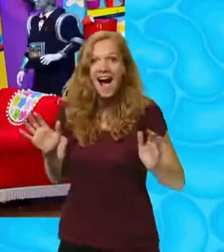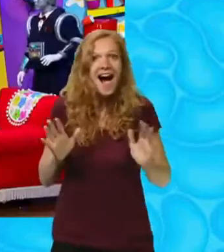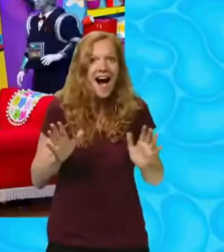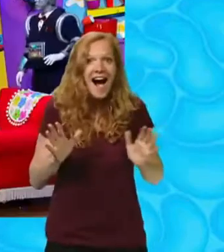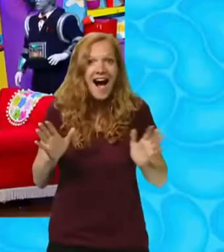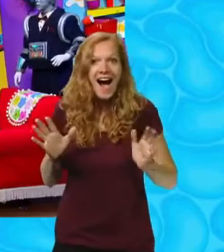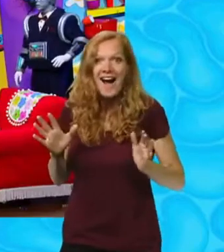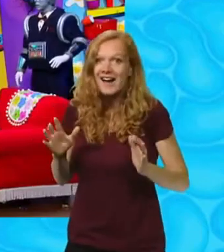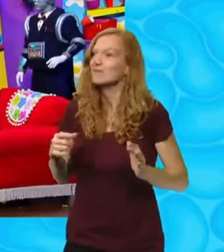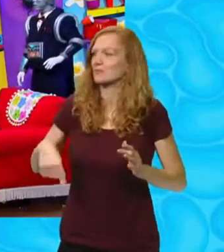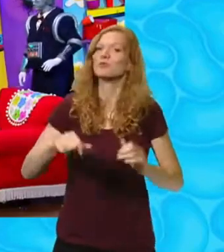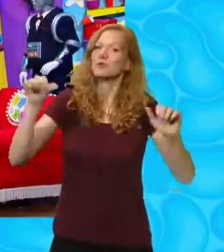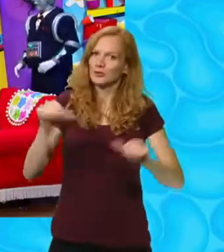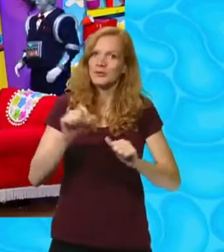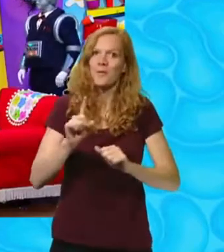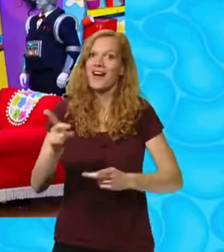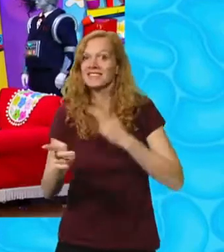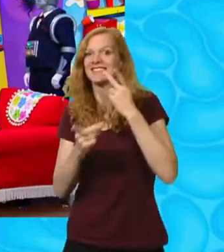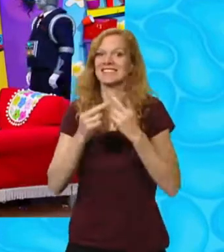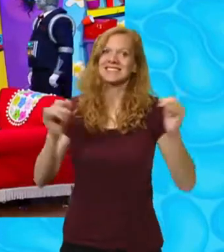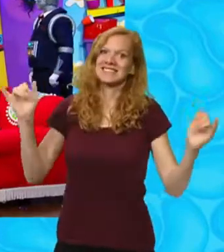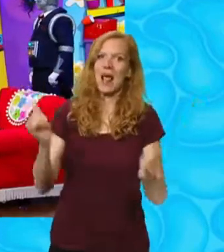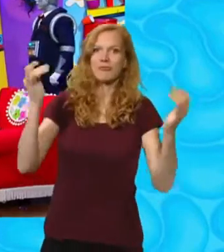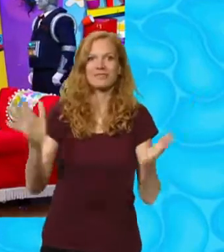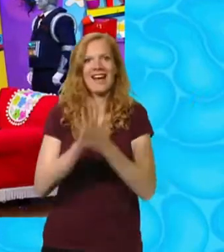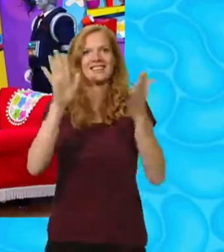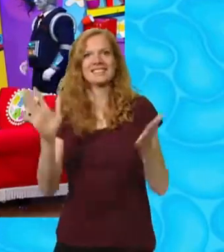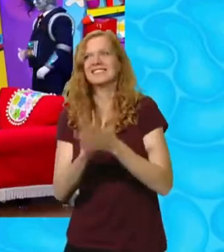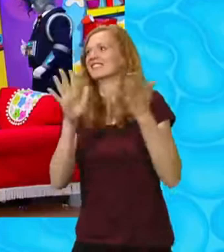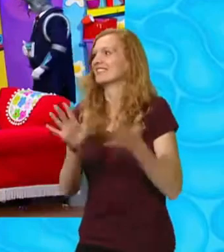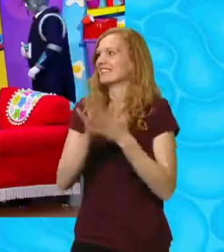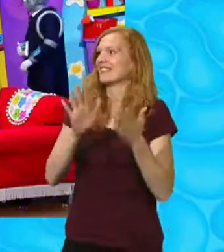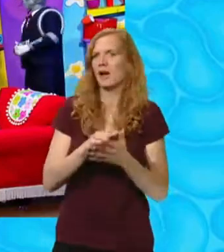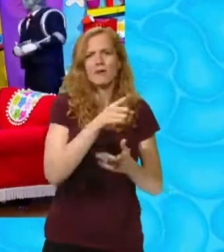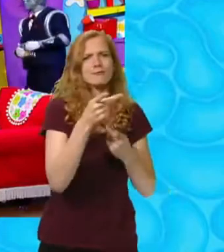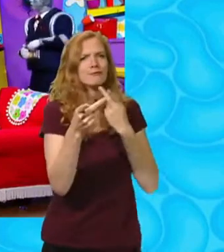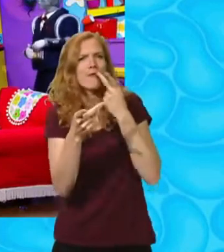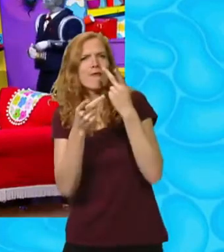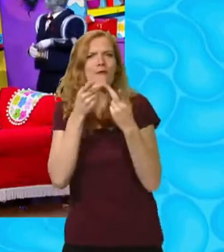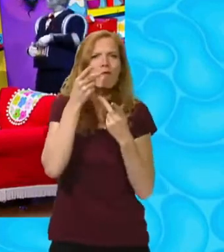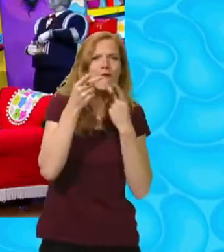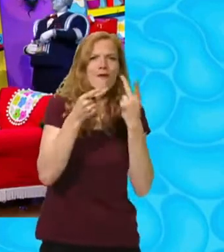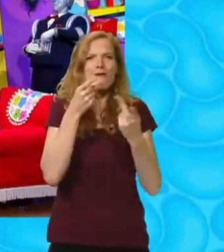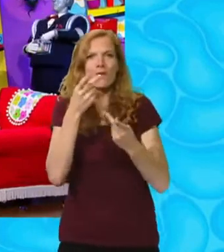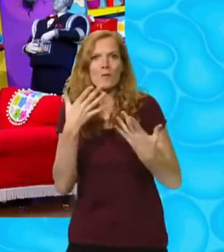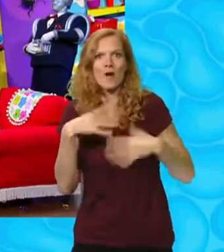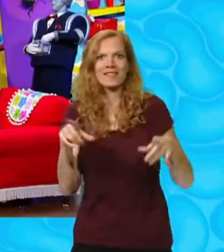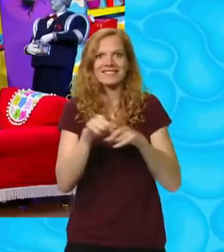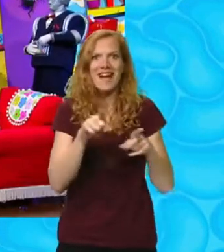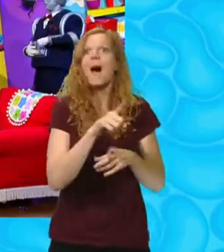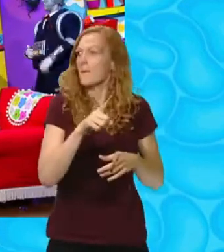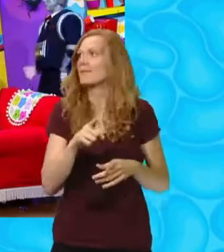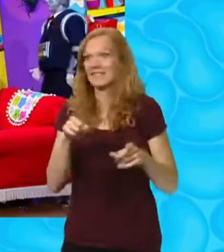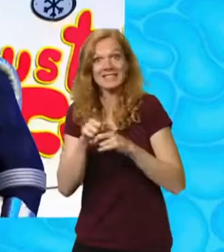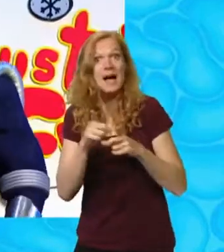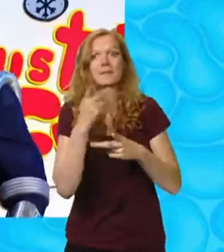I think we should celebrate with a song, don't you? Oh, absolutely. Shall we have one of your lullabies, Dakota? Lullaby, shmullaby.